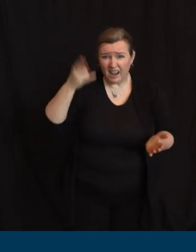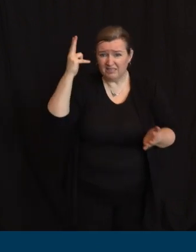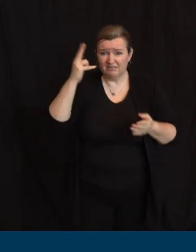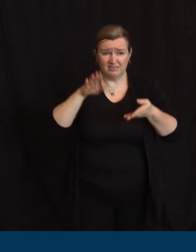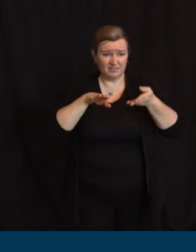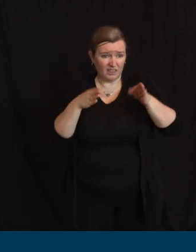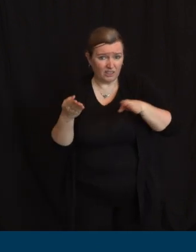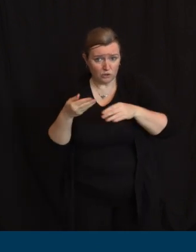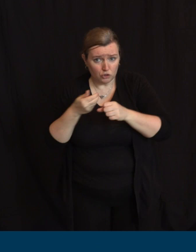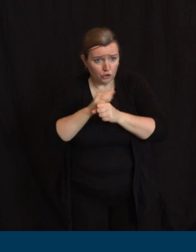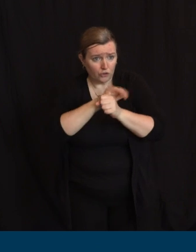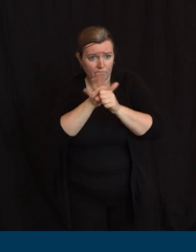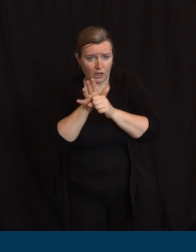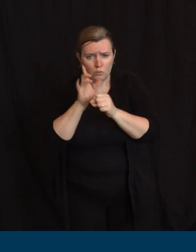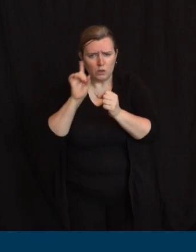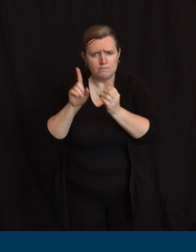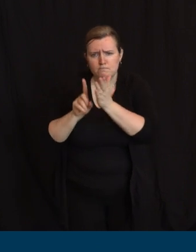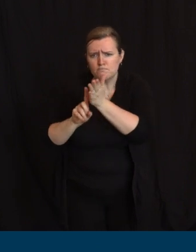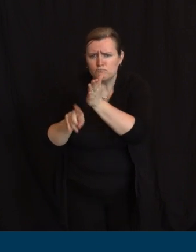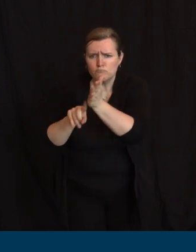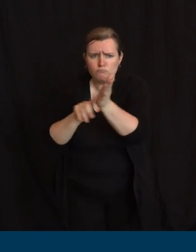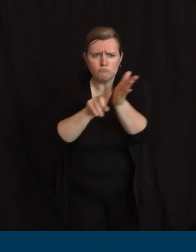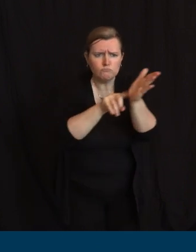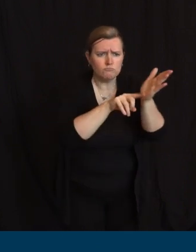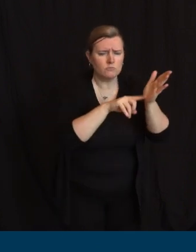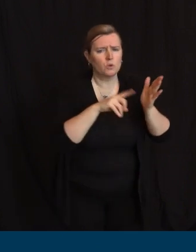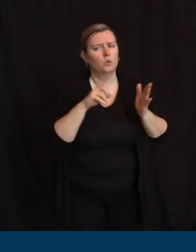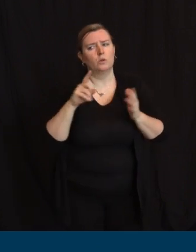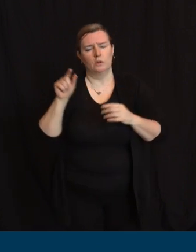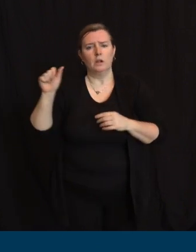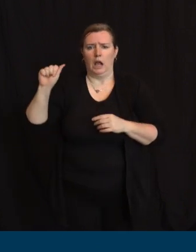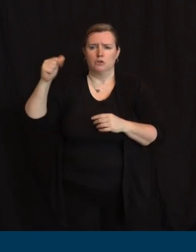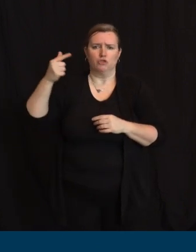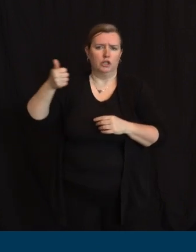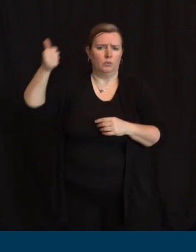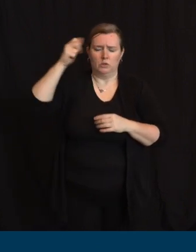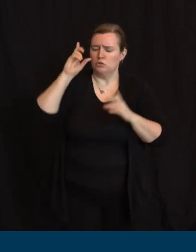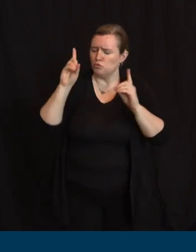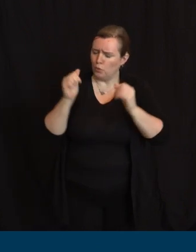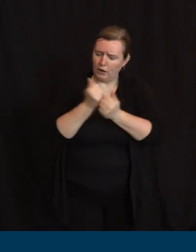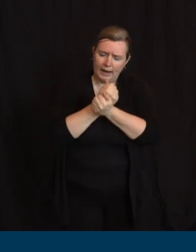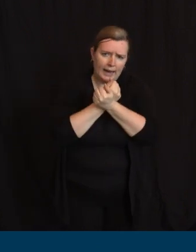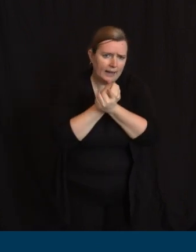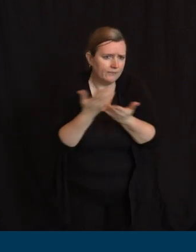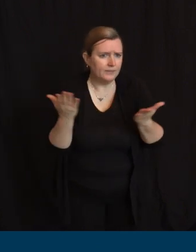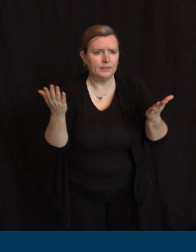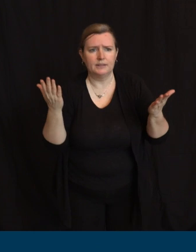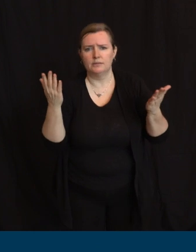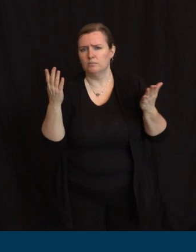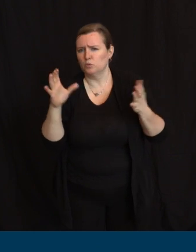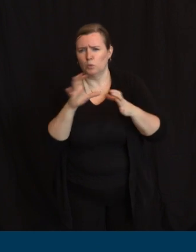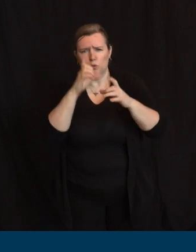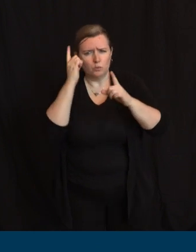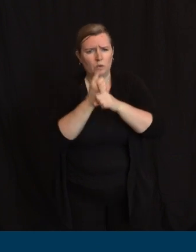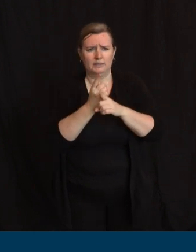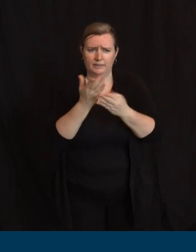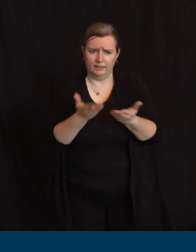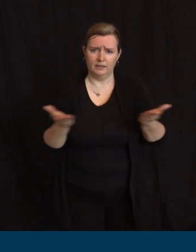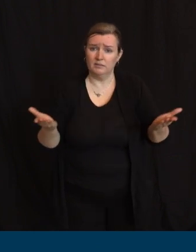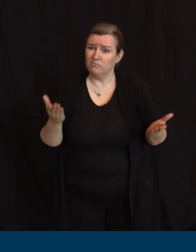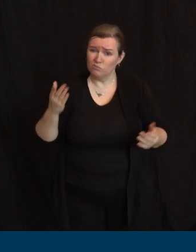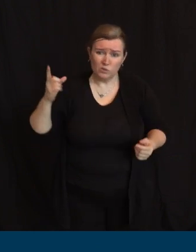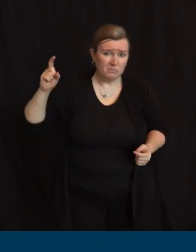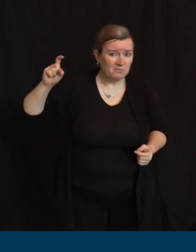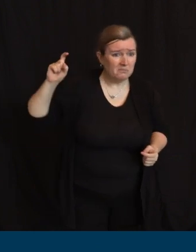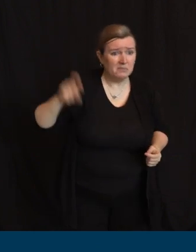COVID outbreak, and I know he will take any and all appropriate action. Our full focus must remain on mitigating